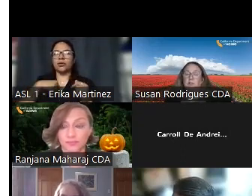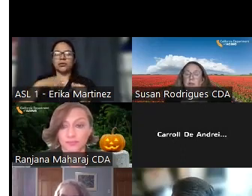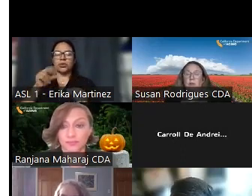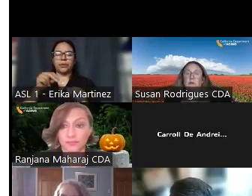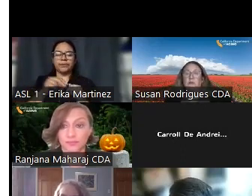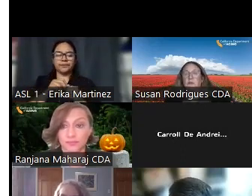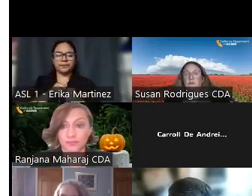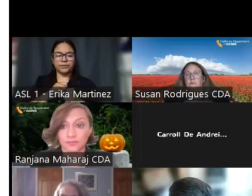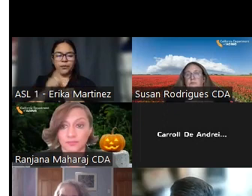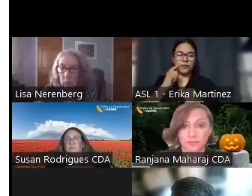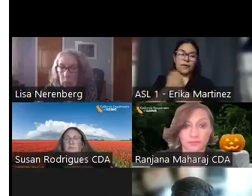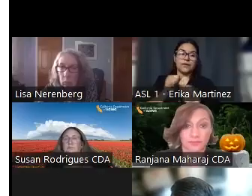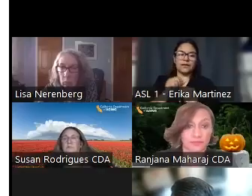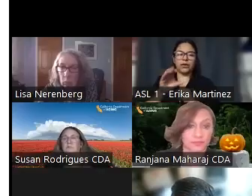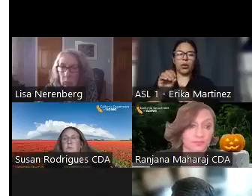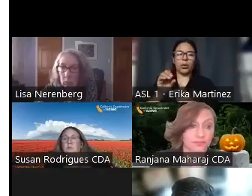to do that.